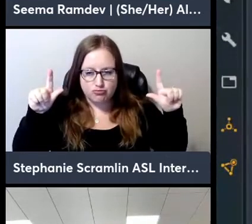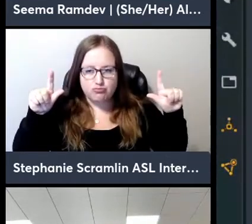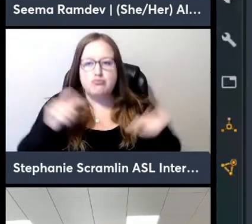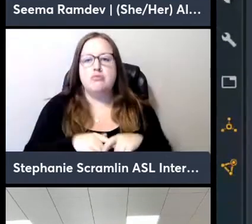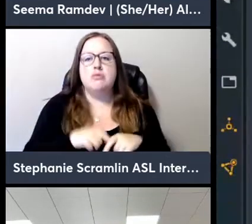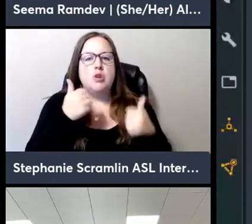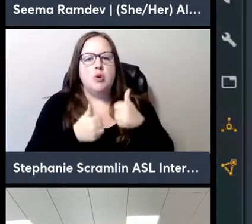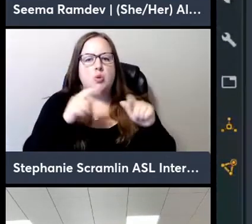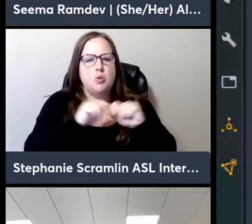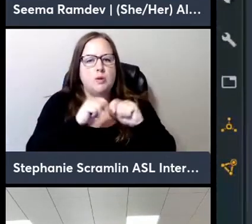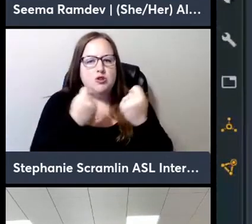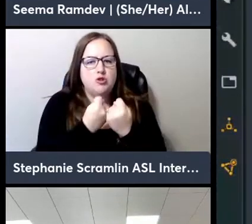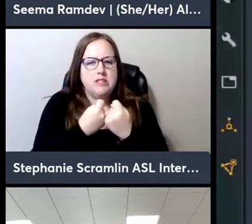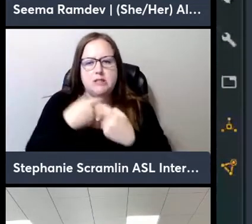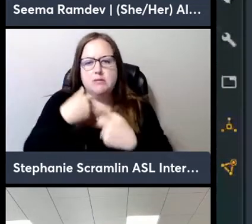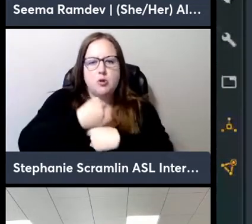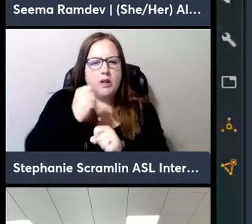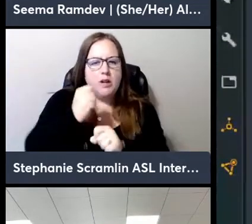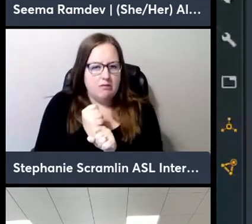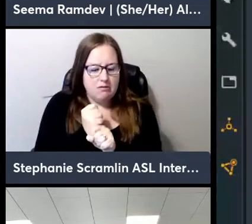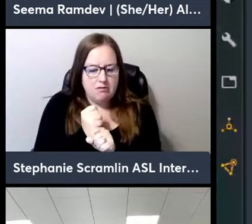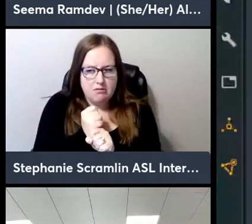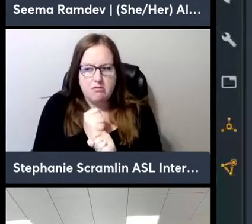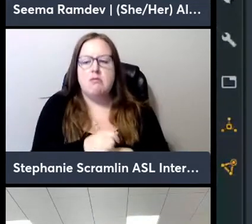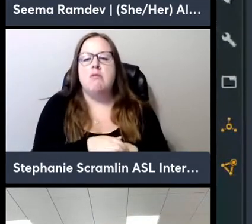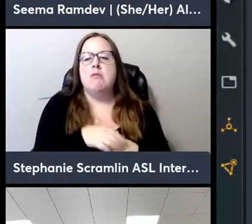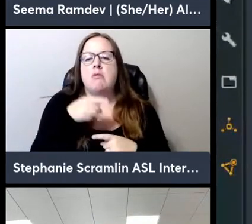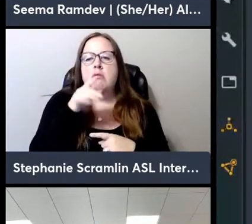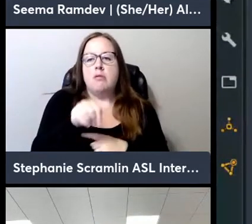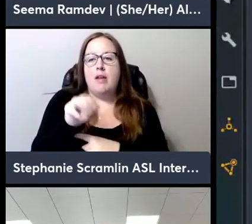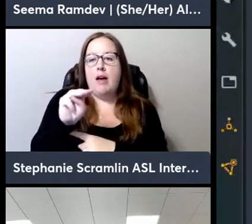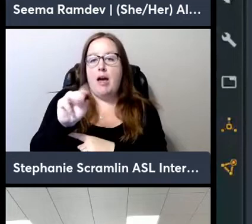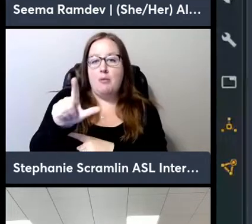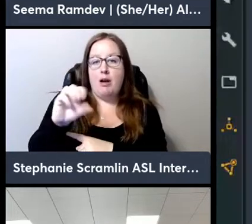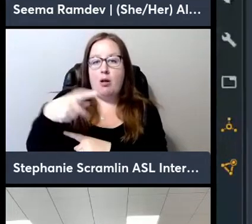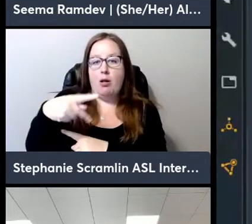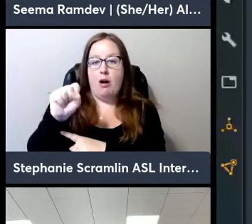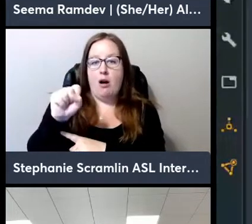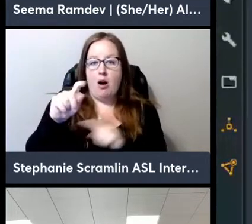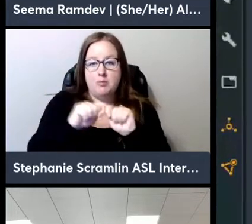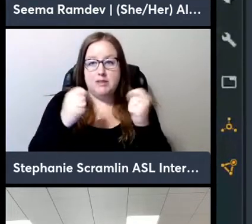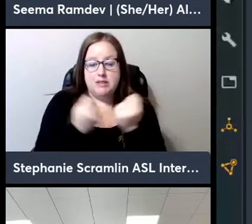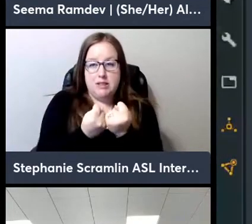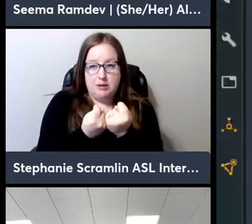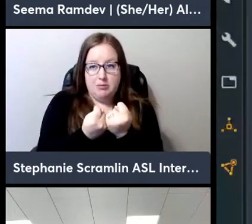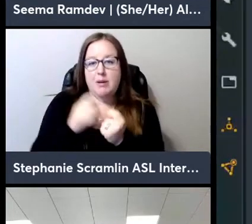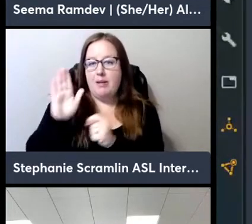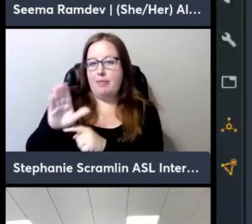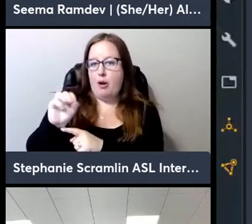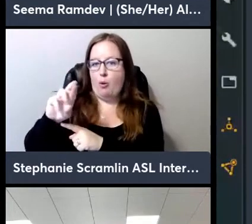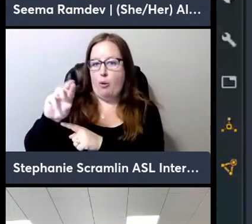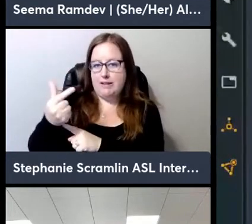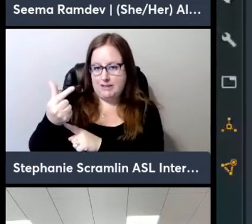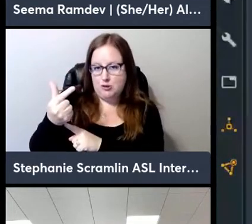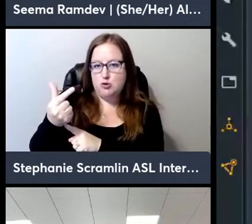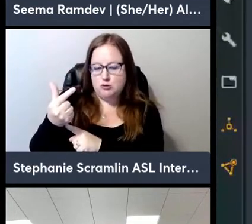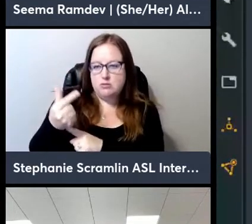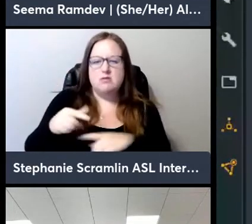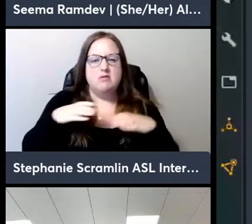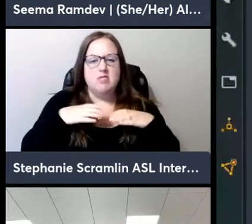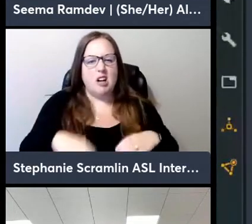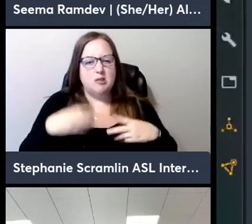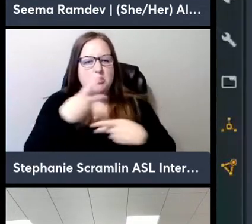Which team created this, which is the MLOps team, and the organization they're in, which is a customer